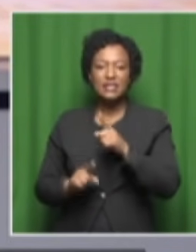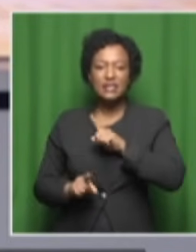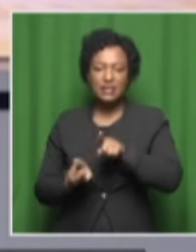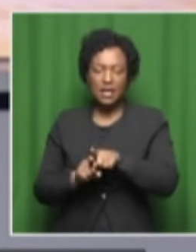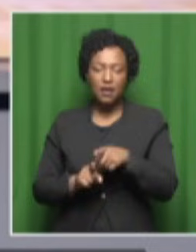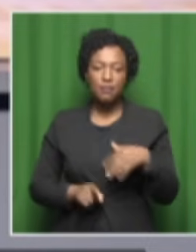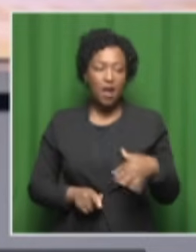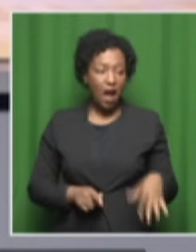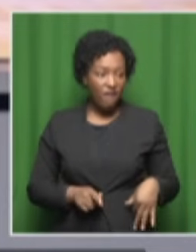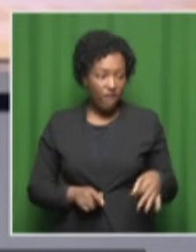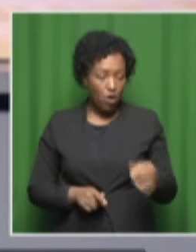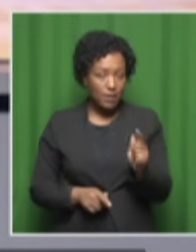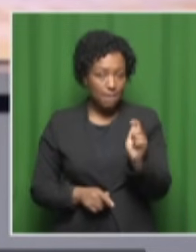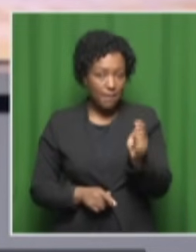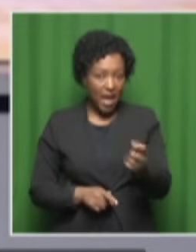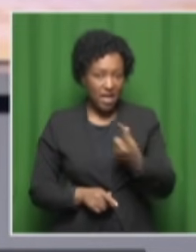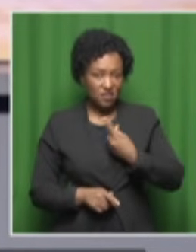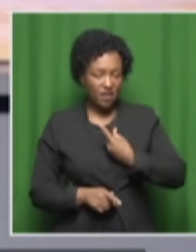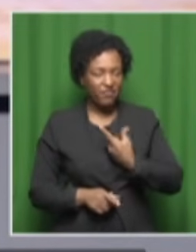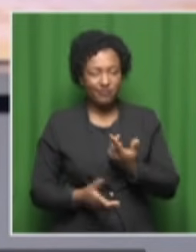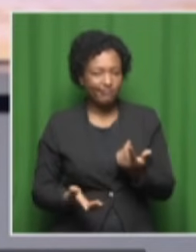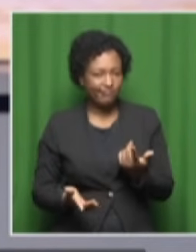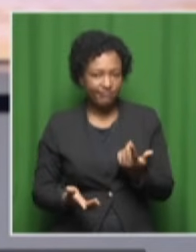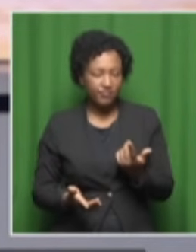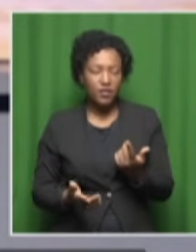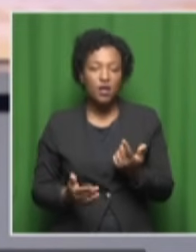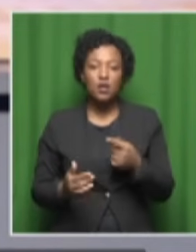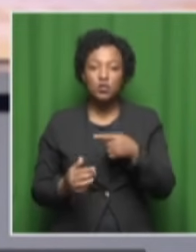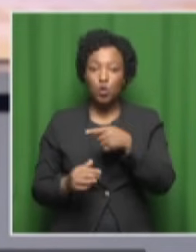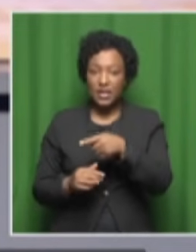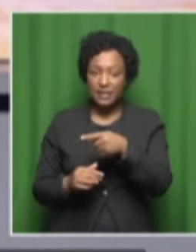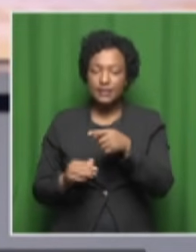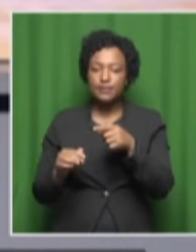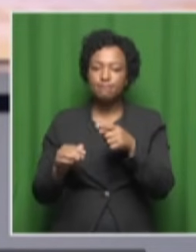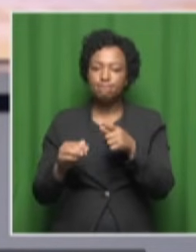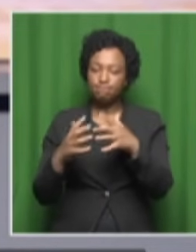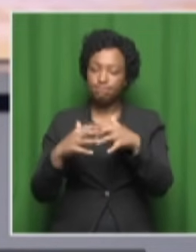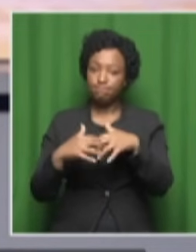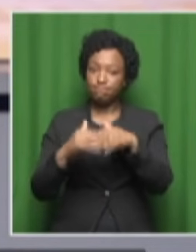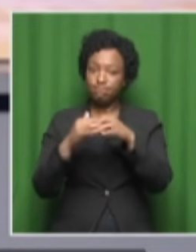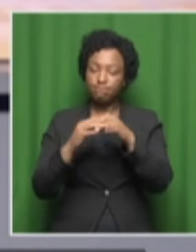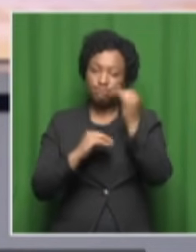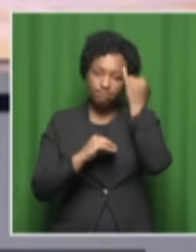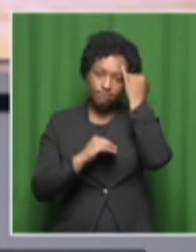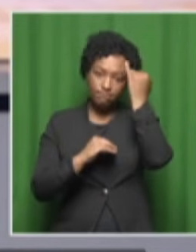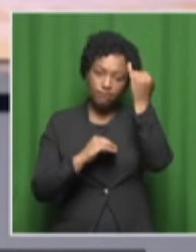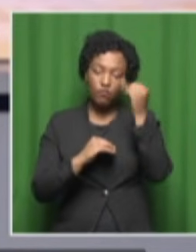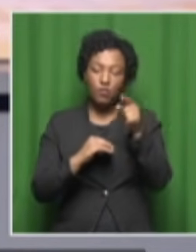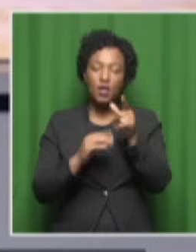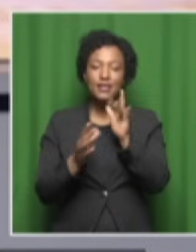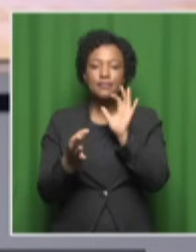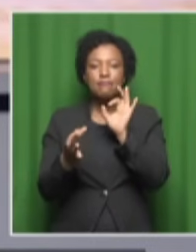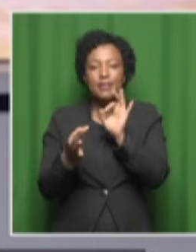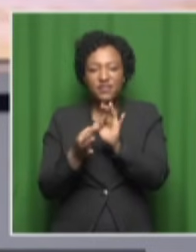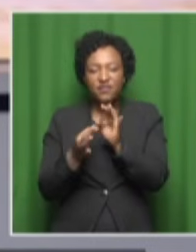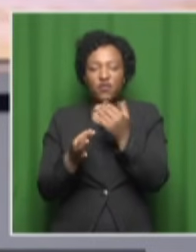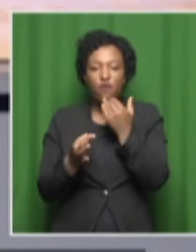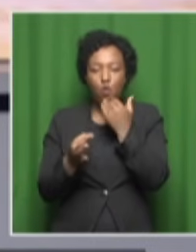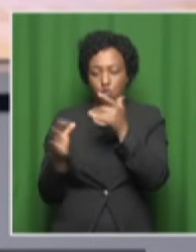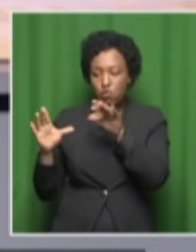fees regularly. So this loan scheme that the NSFAS will be administering is specifically targeted